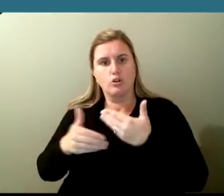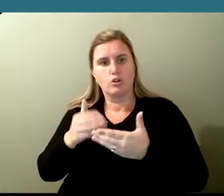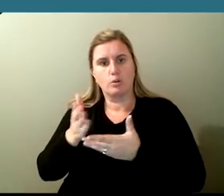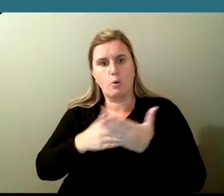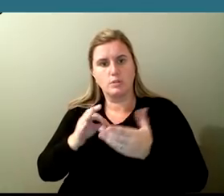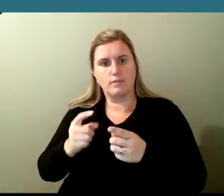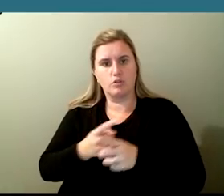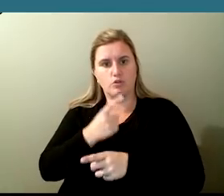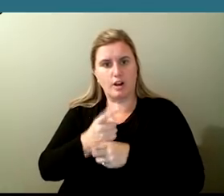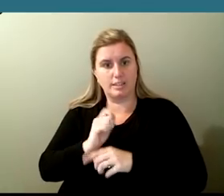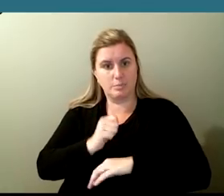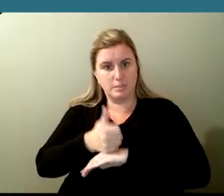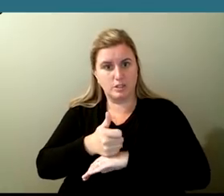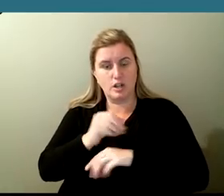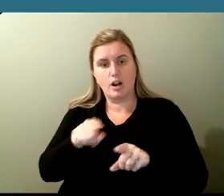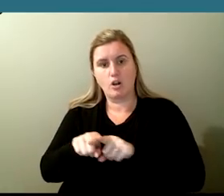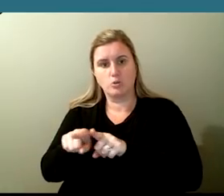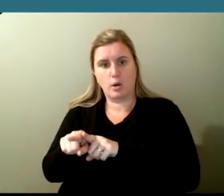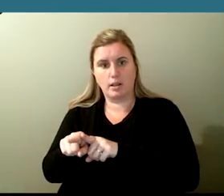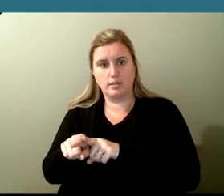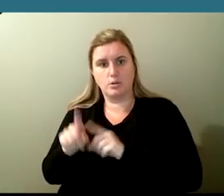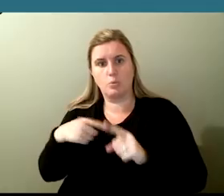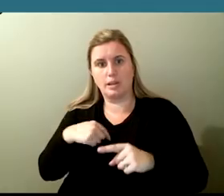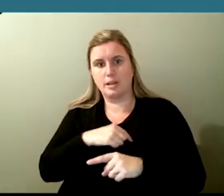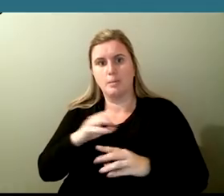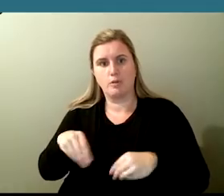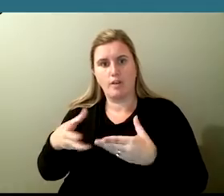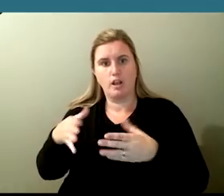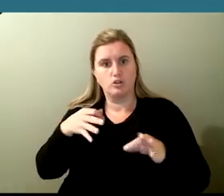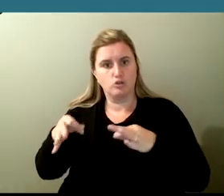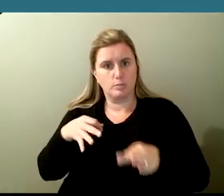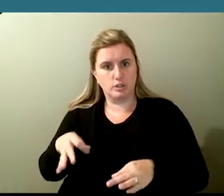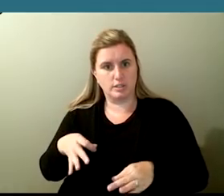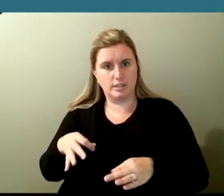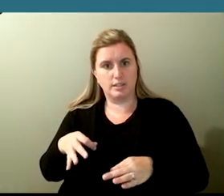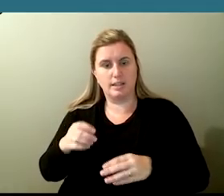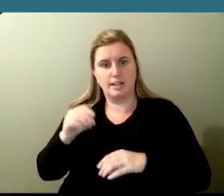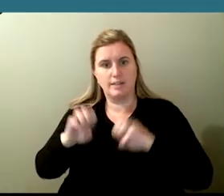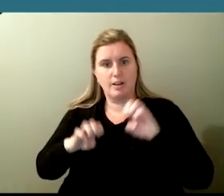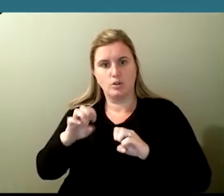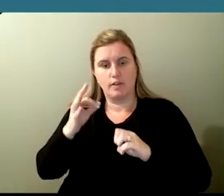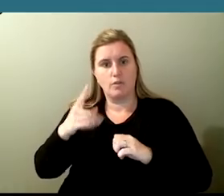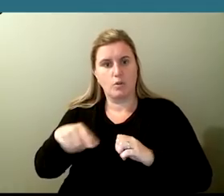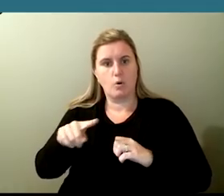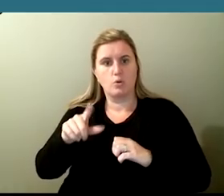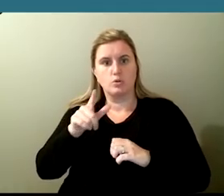of correct implementation, as well as we provide descriptions and evaluations of